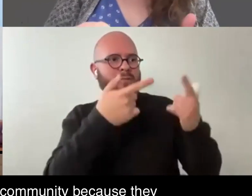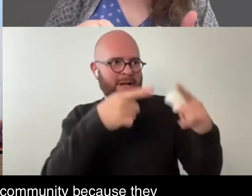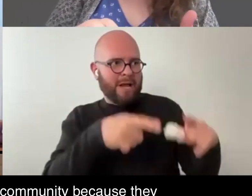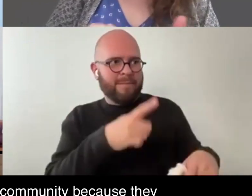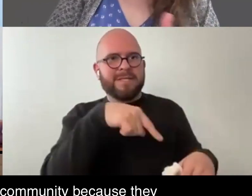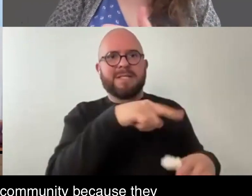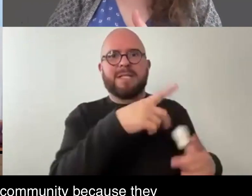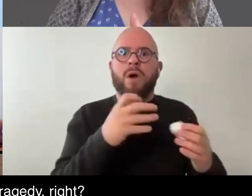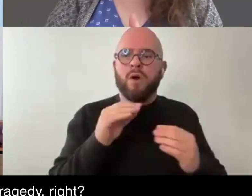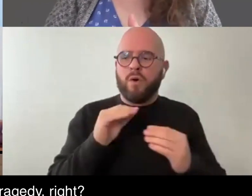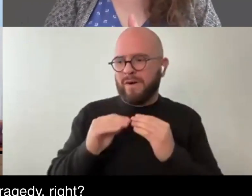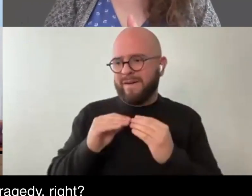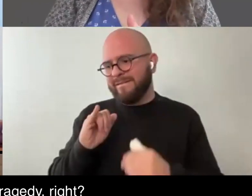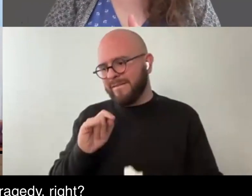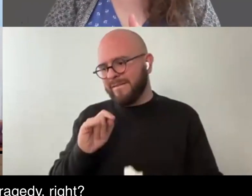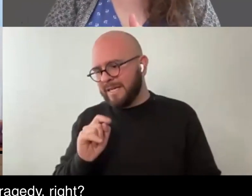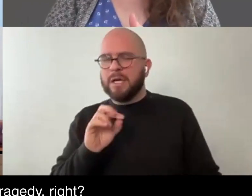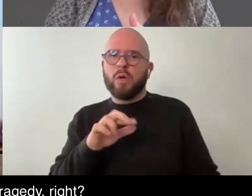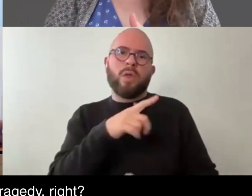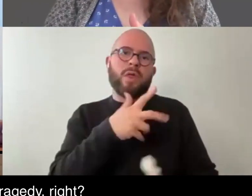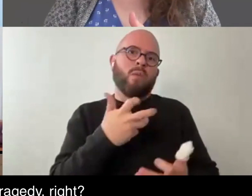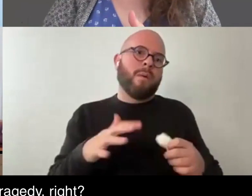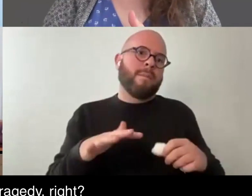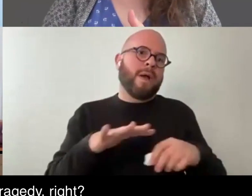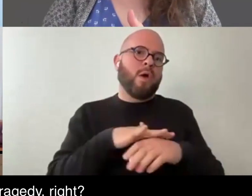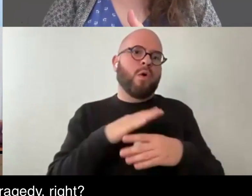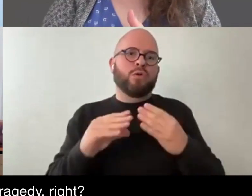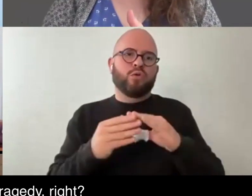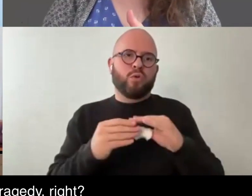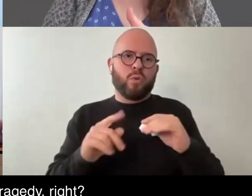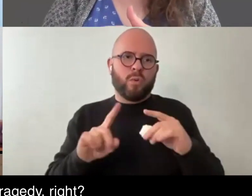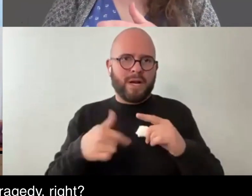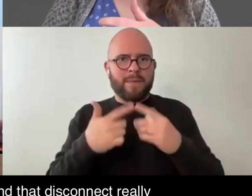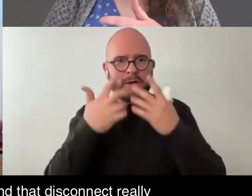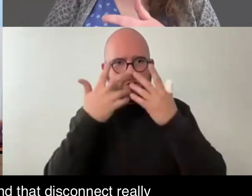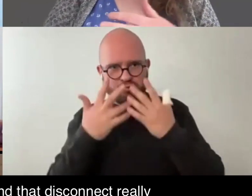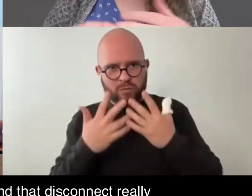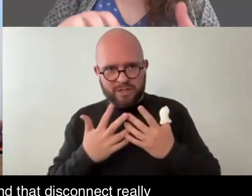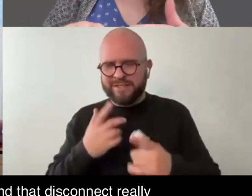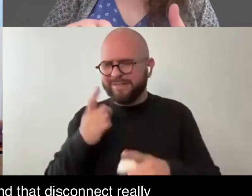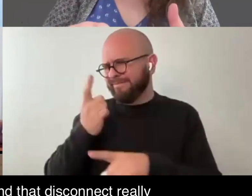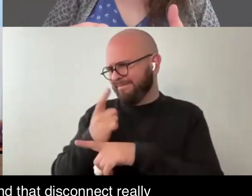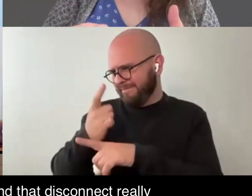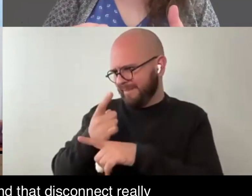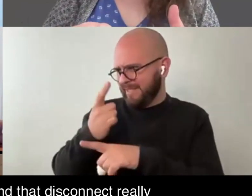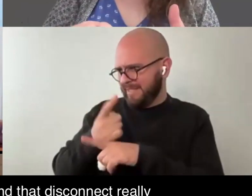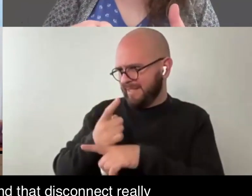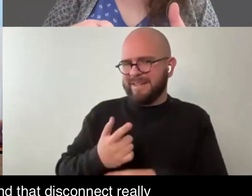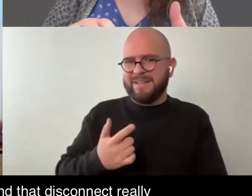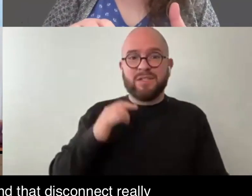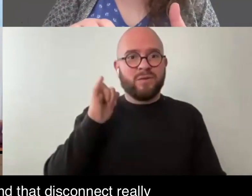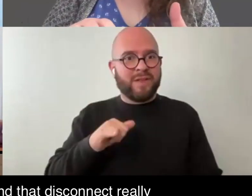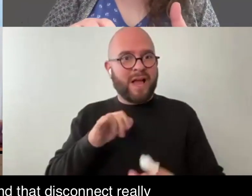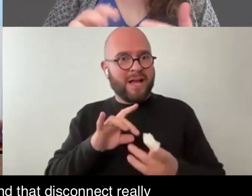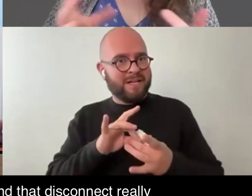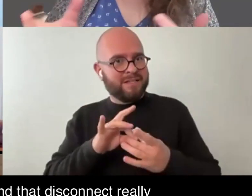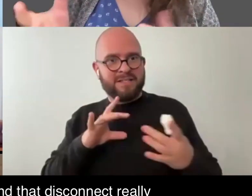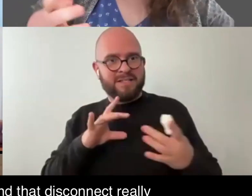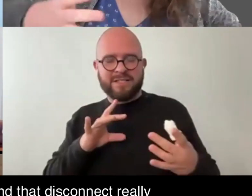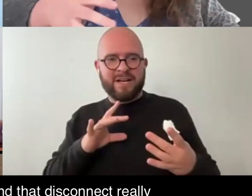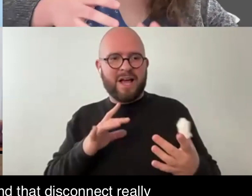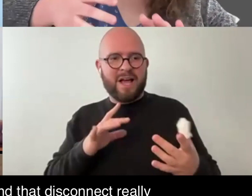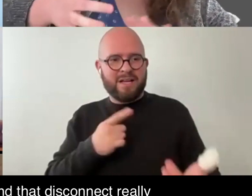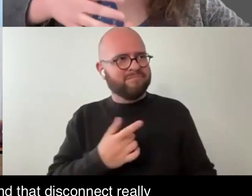or they Yeah. want my whole story about tragedy. Right. And so that like disconnect